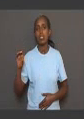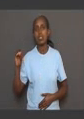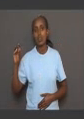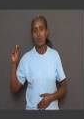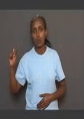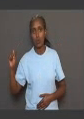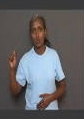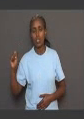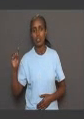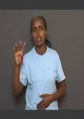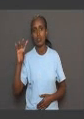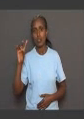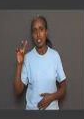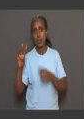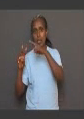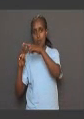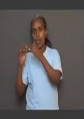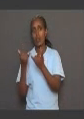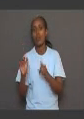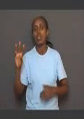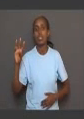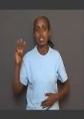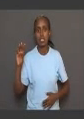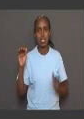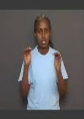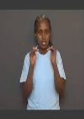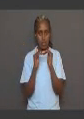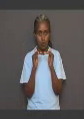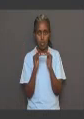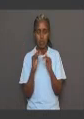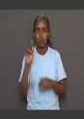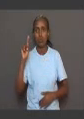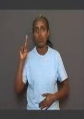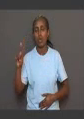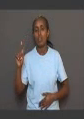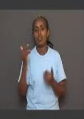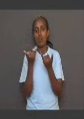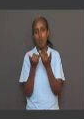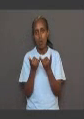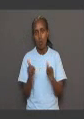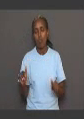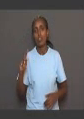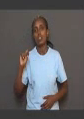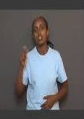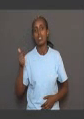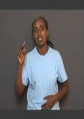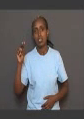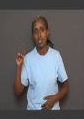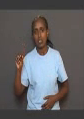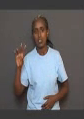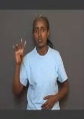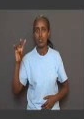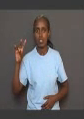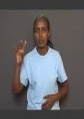The cotangent of 7 pi over 6 is equal to 1 over the